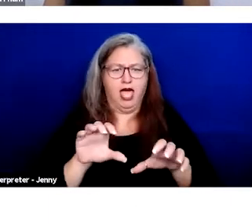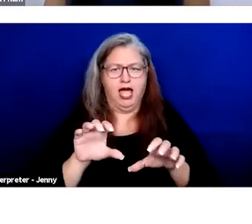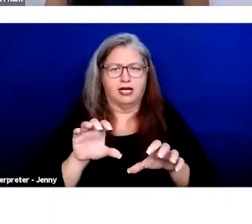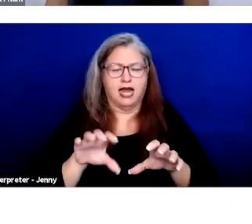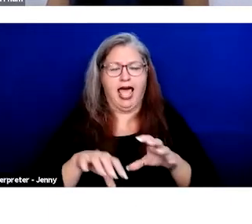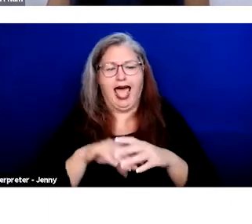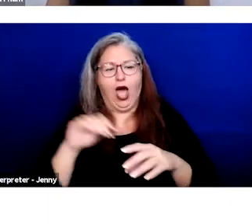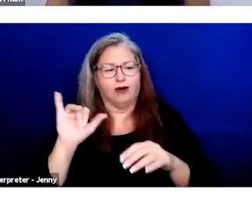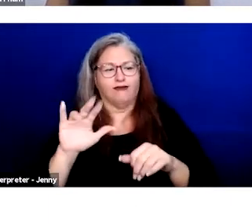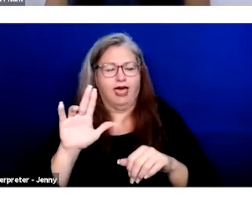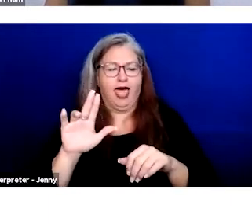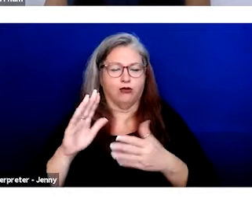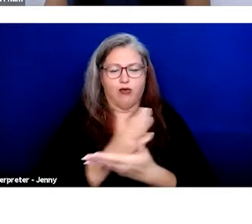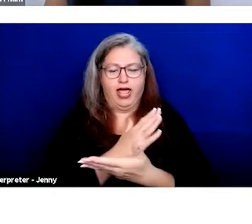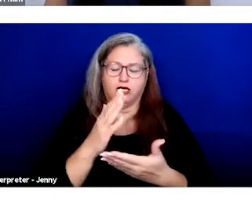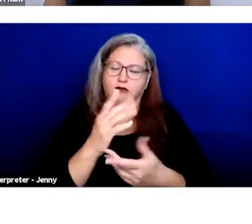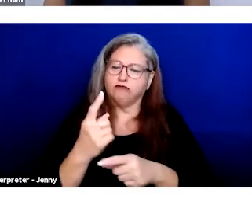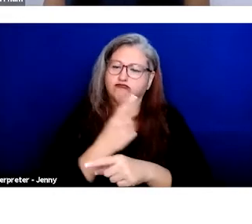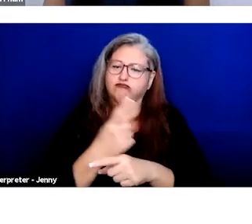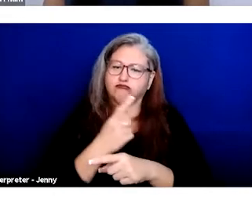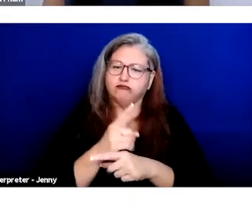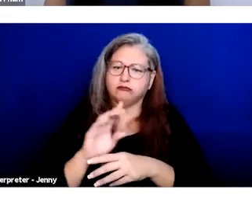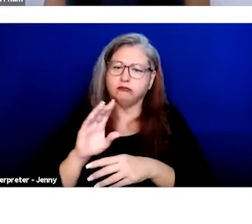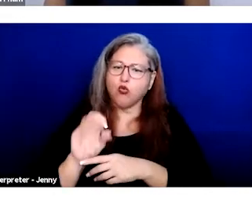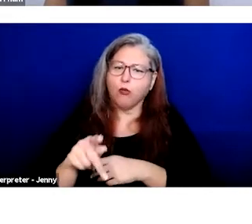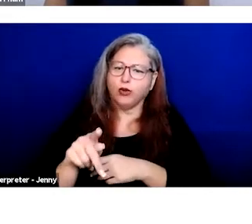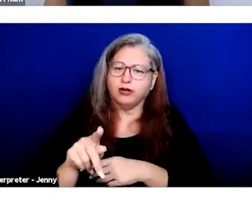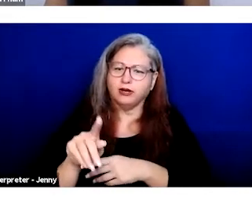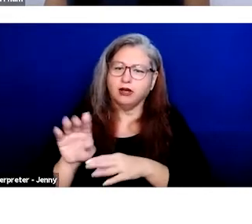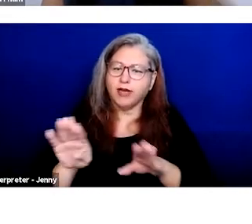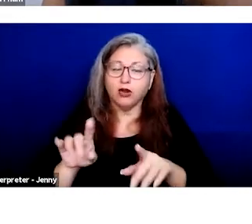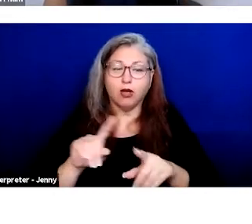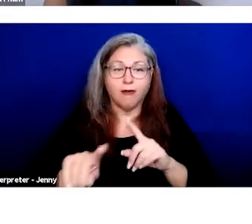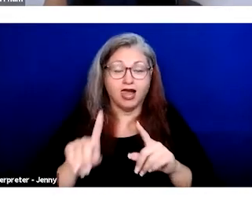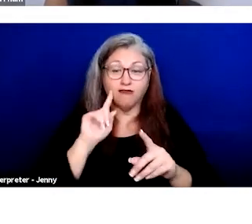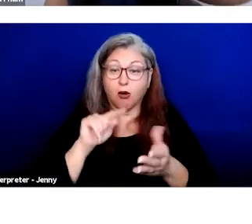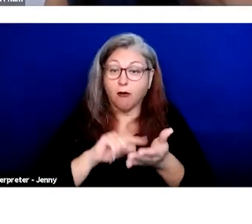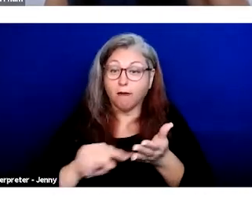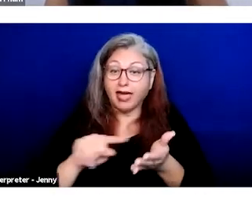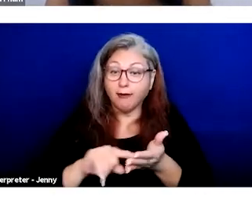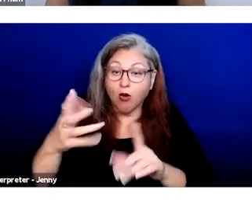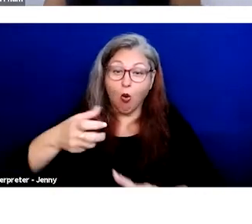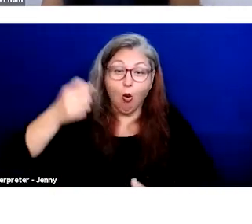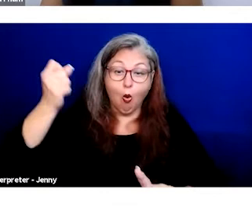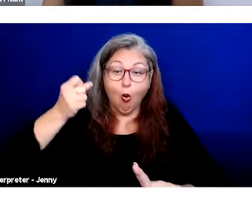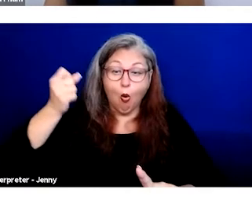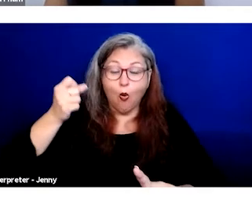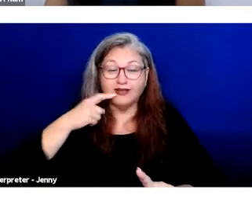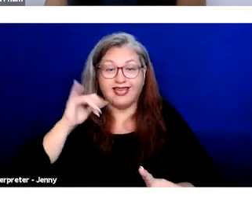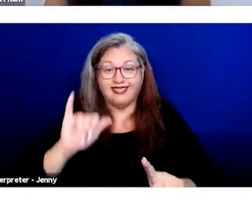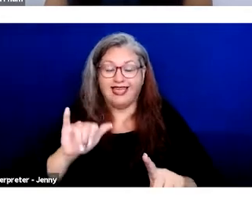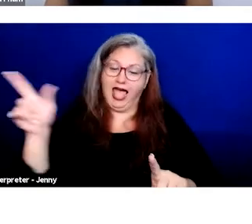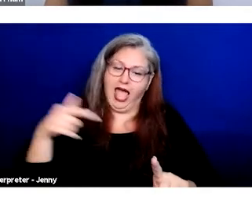of normative corporate conduct. But the right to withhold payment, in fact, brands' unilateral